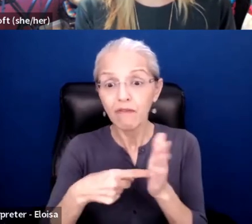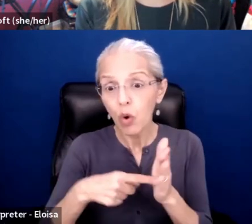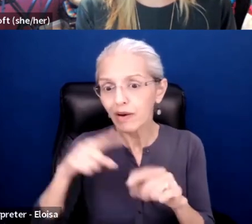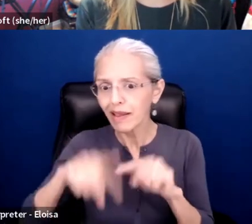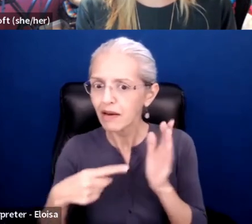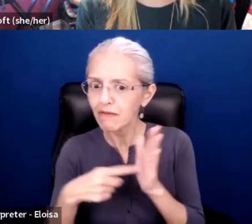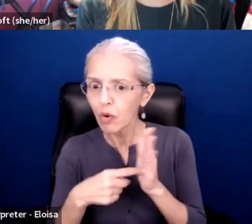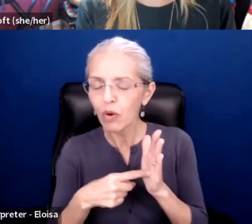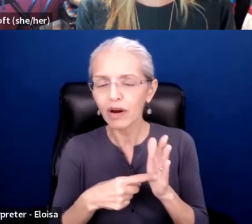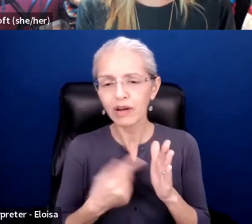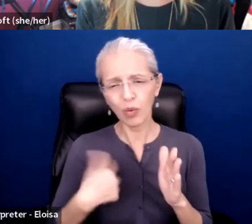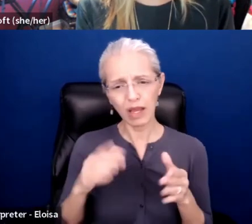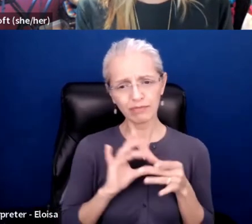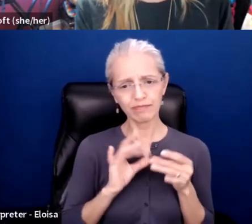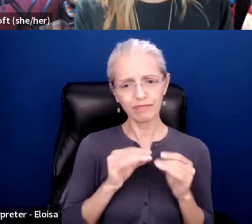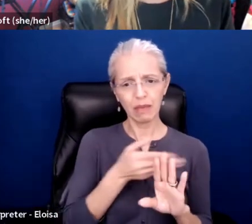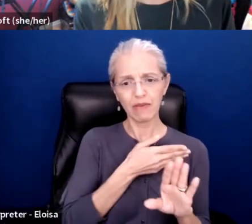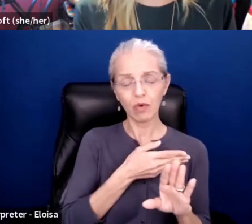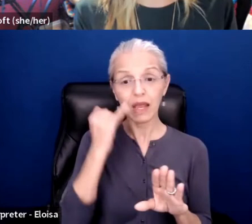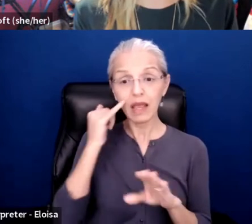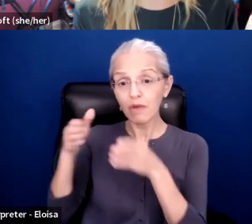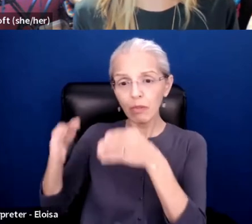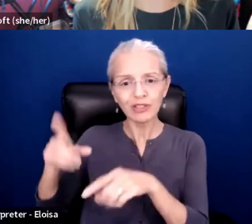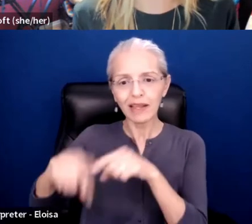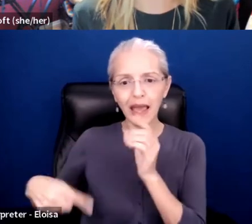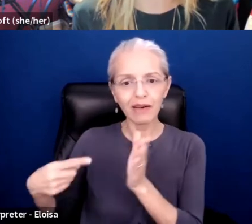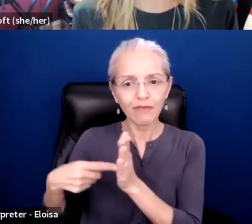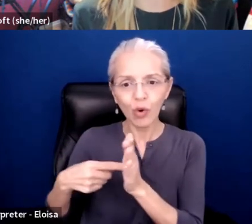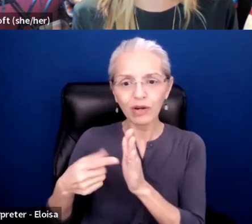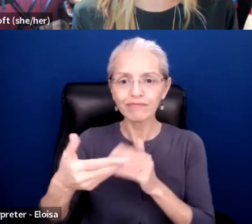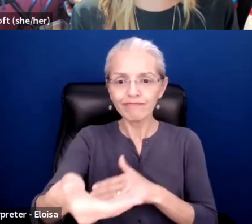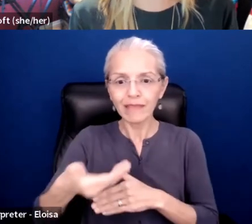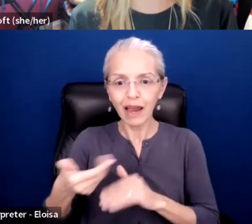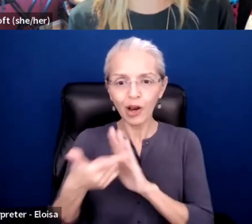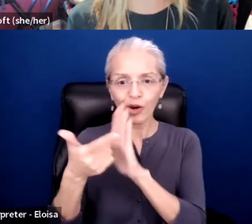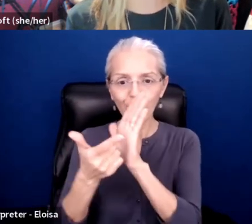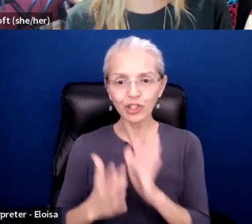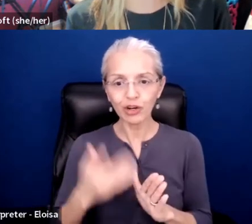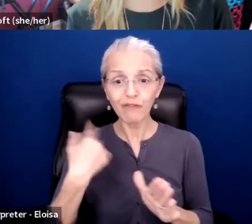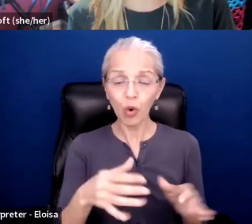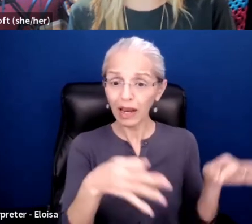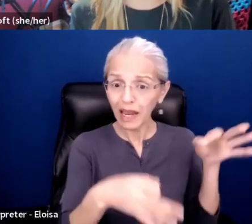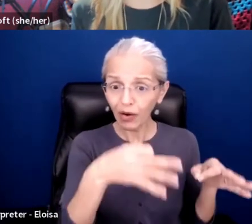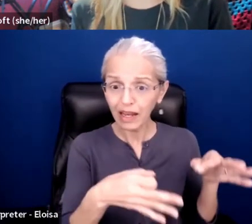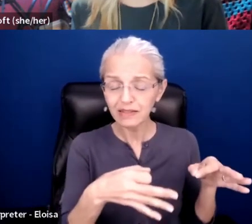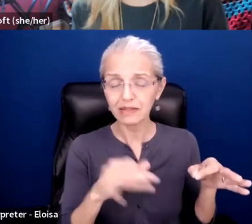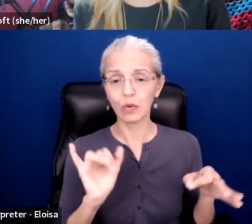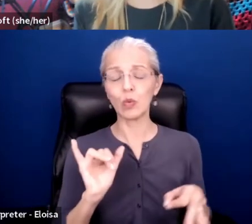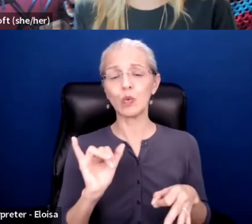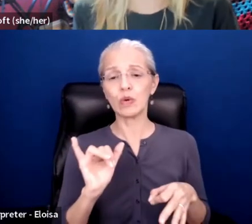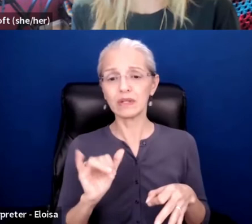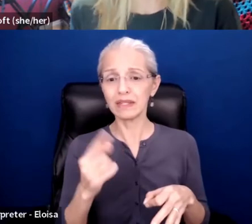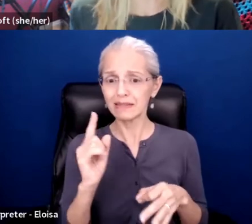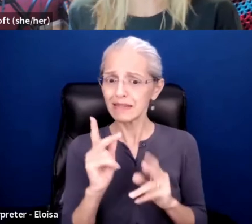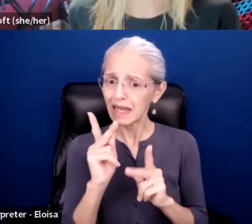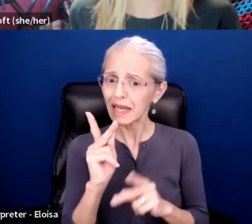people's ability to afford an attorney for hearings, you know, that in itself to me seems like one key area.